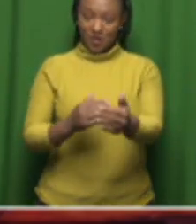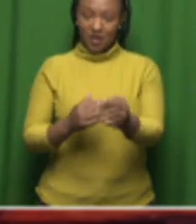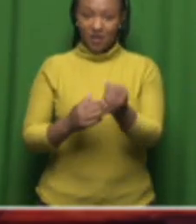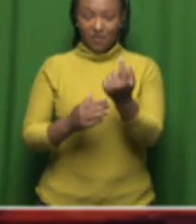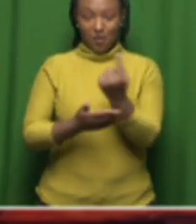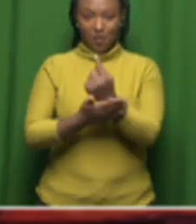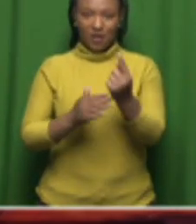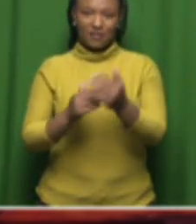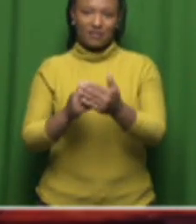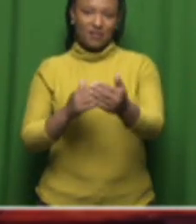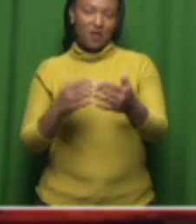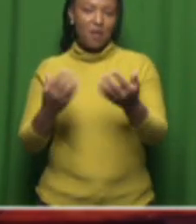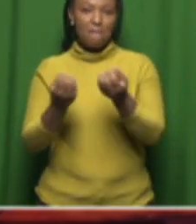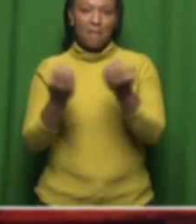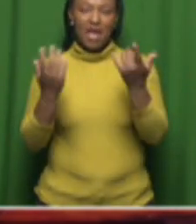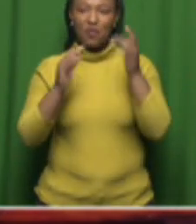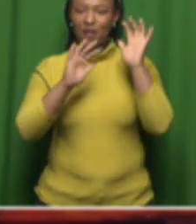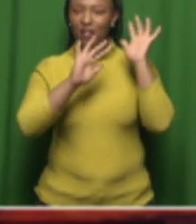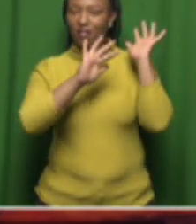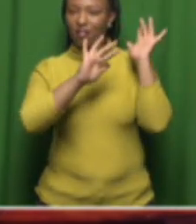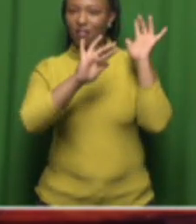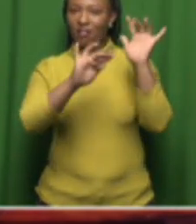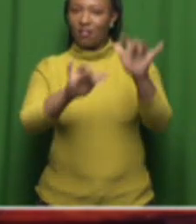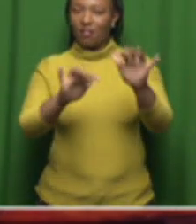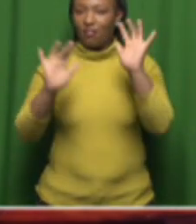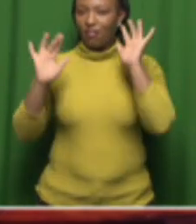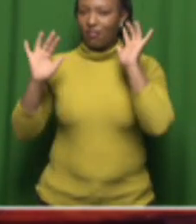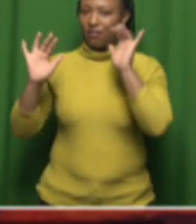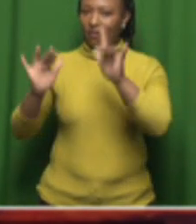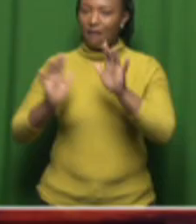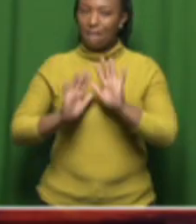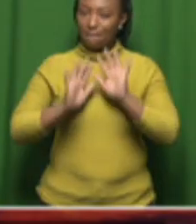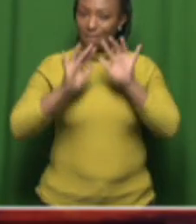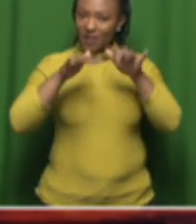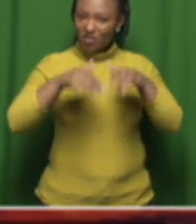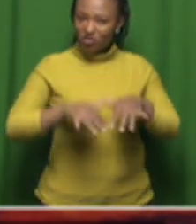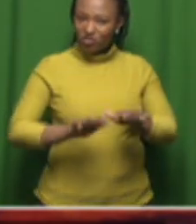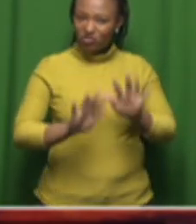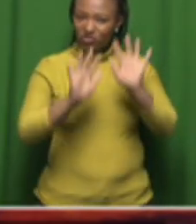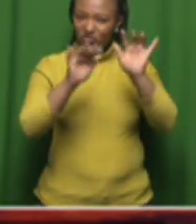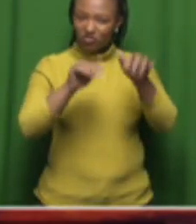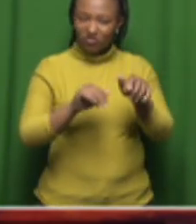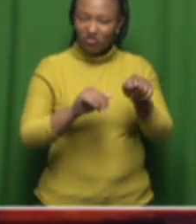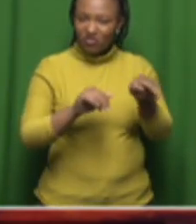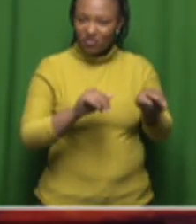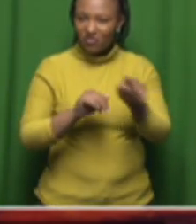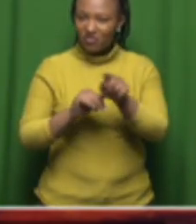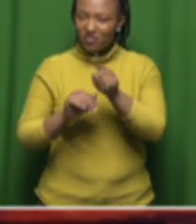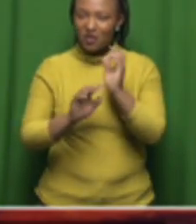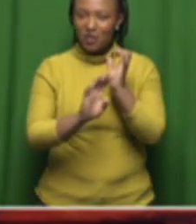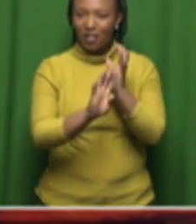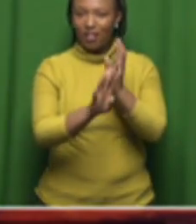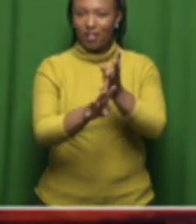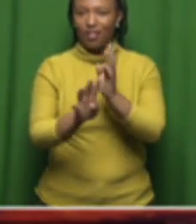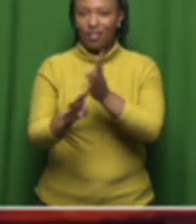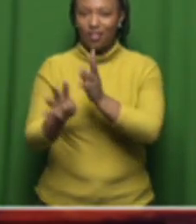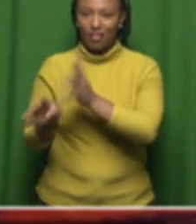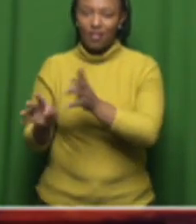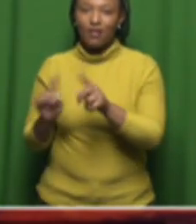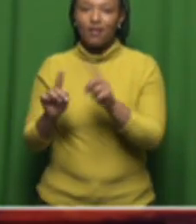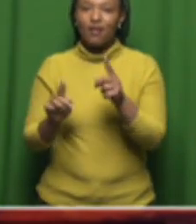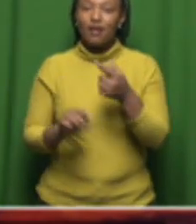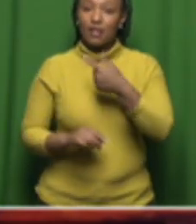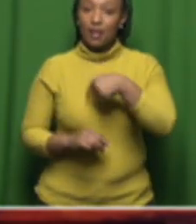go, of course, thousands will be flocking to the country's golden beaches and azure waters, soaking up the African summer sun. And in